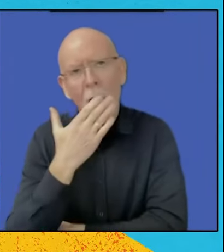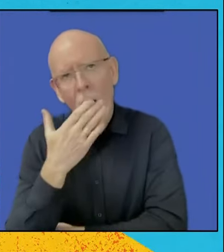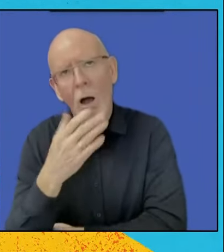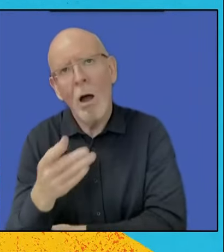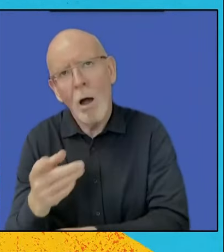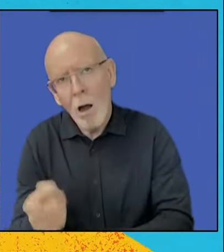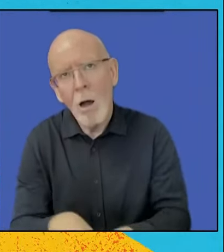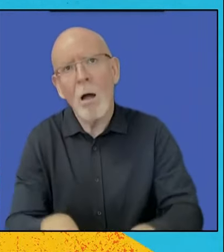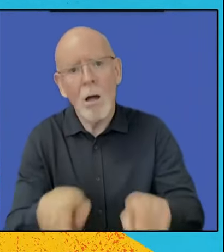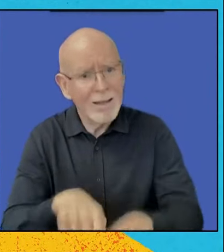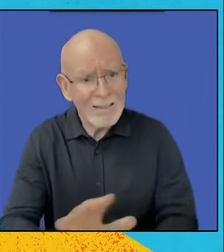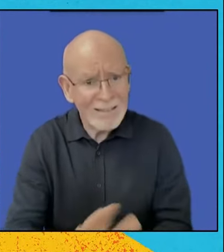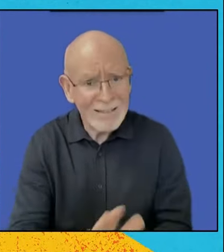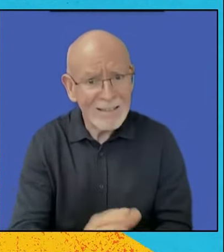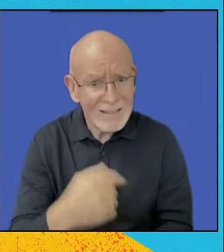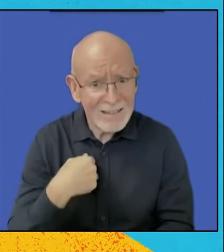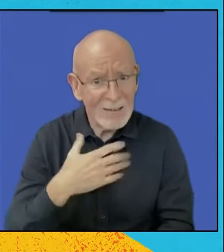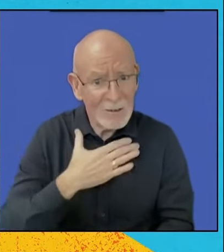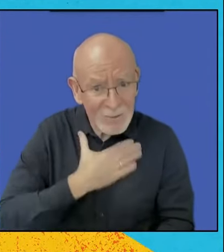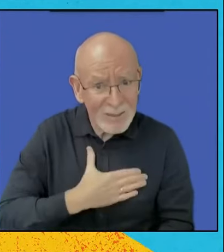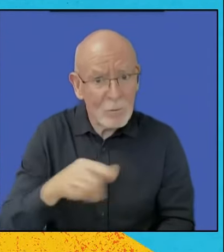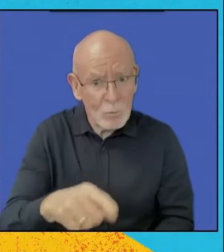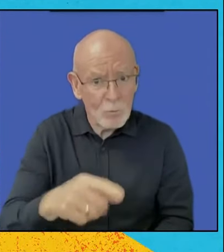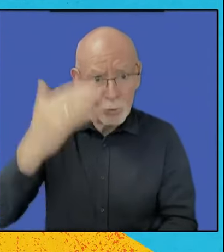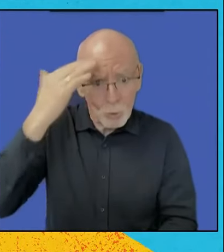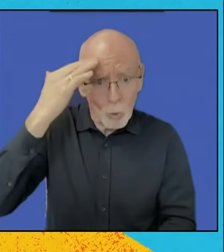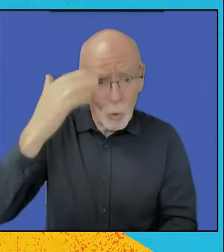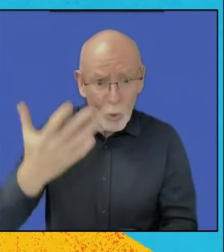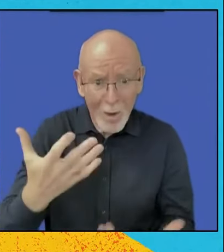connected and new enterprises. In this